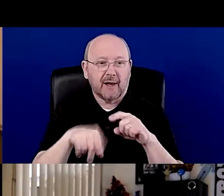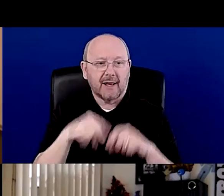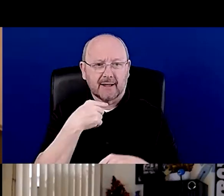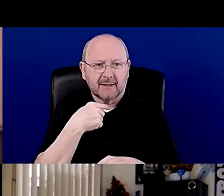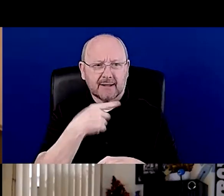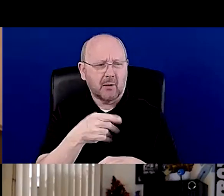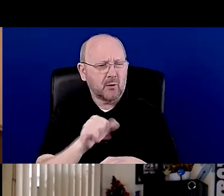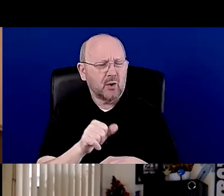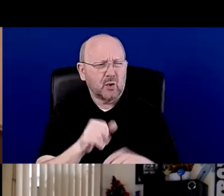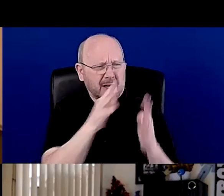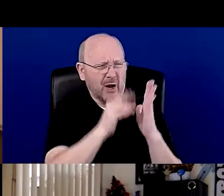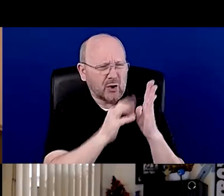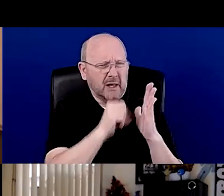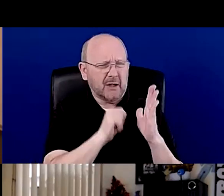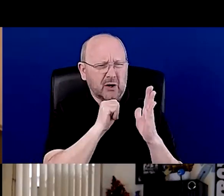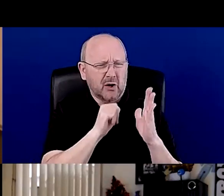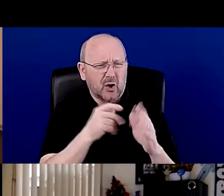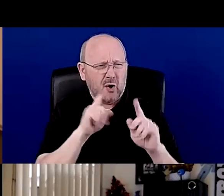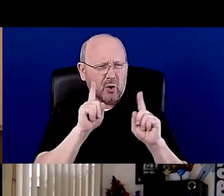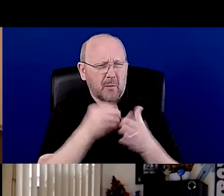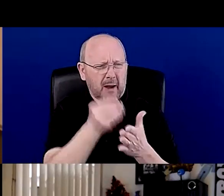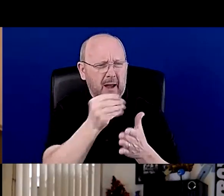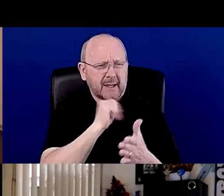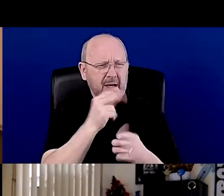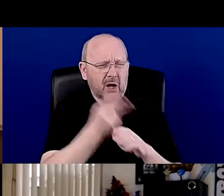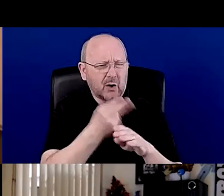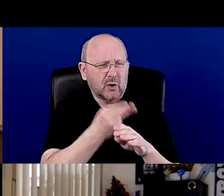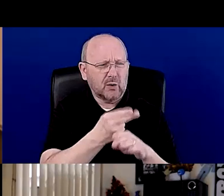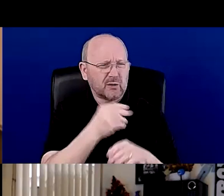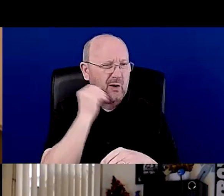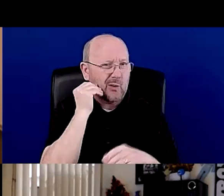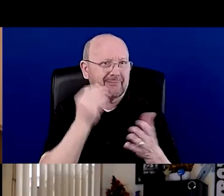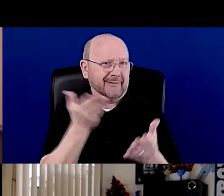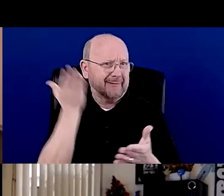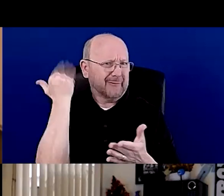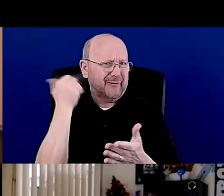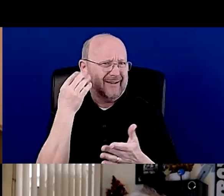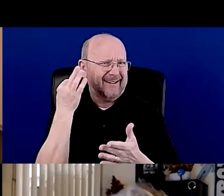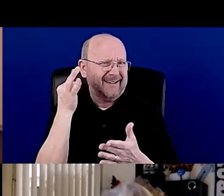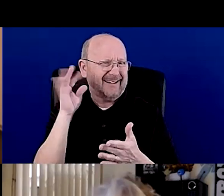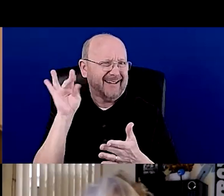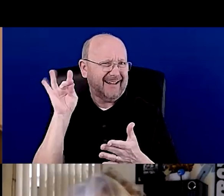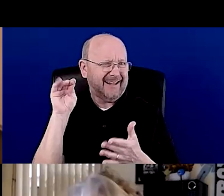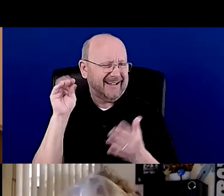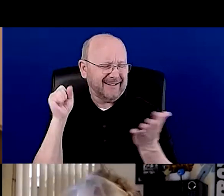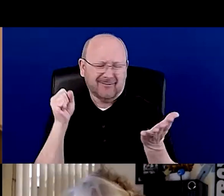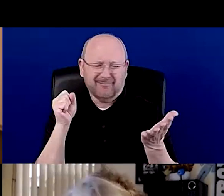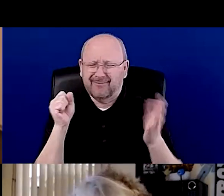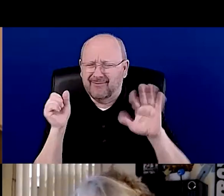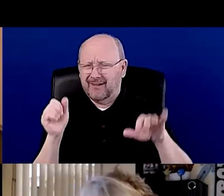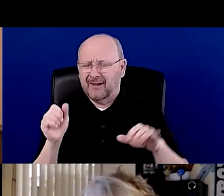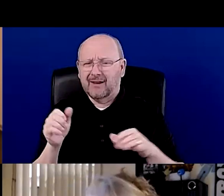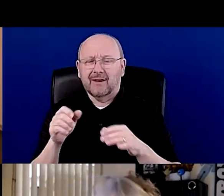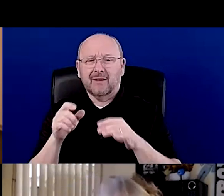are going to use it. But what you are going to tell them is, when you get an answer that makes no sense on that graphing calculator, here are all the elements